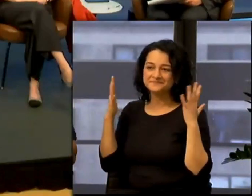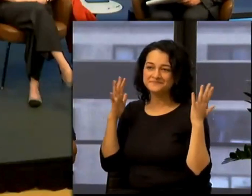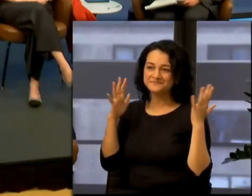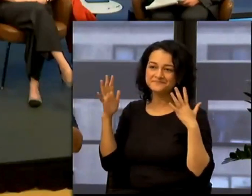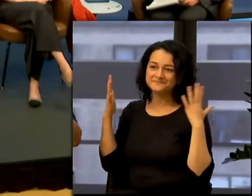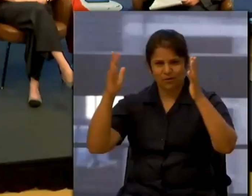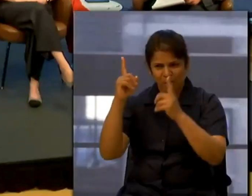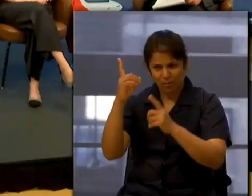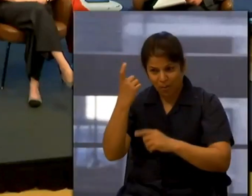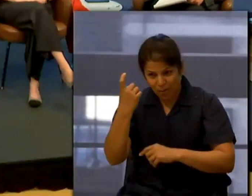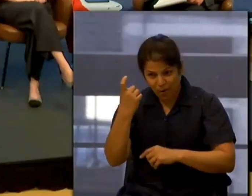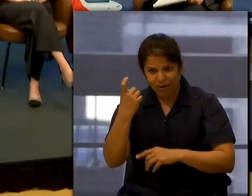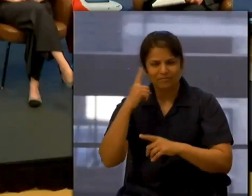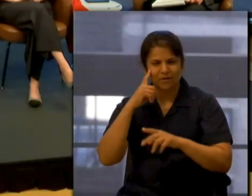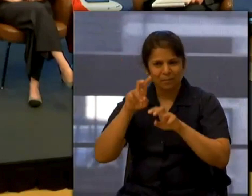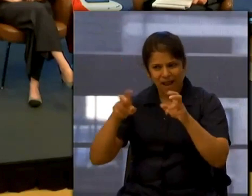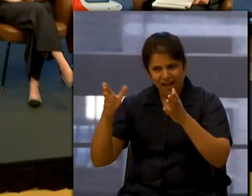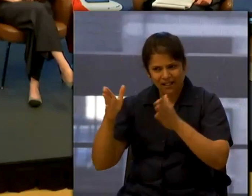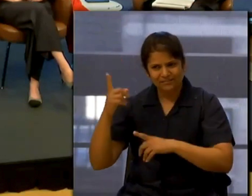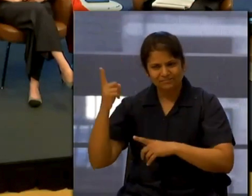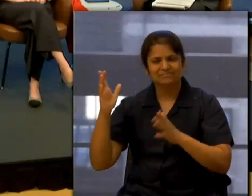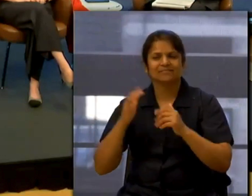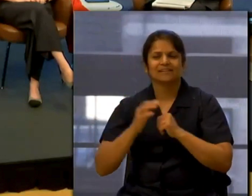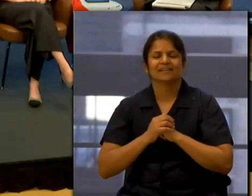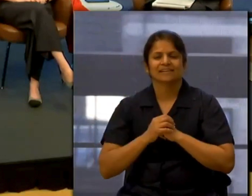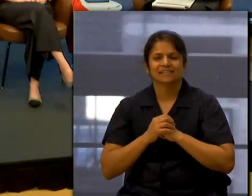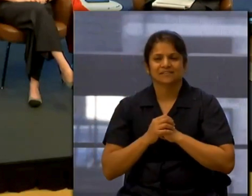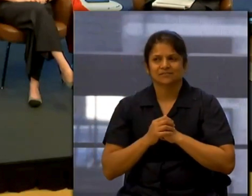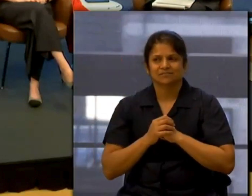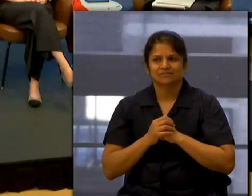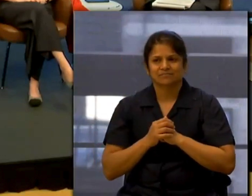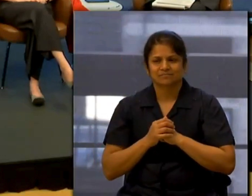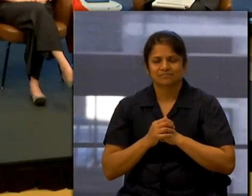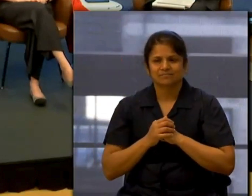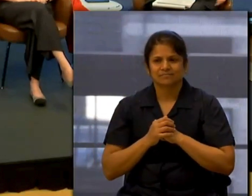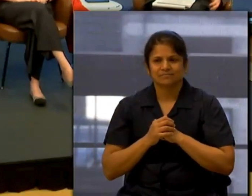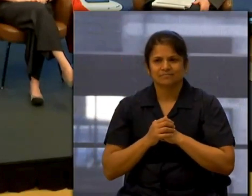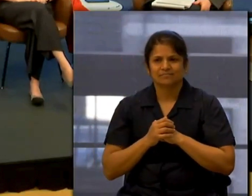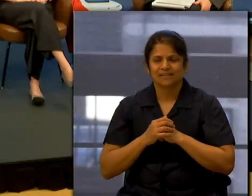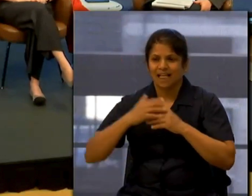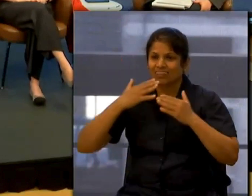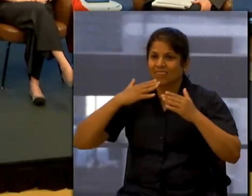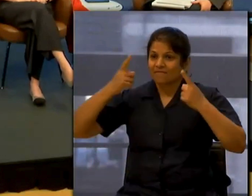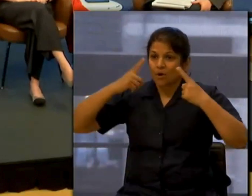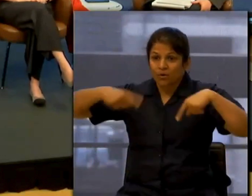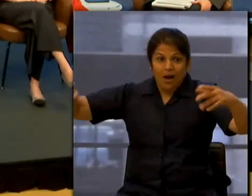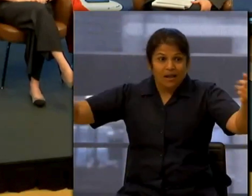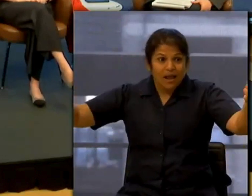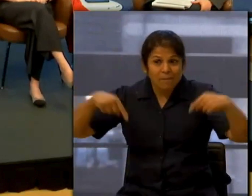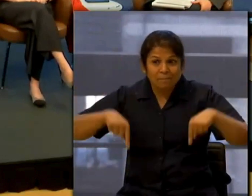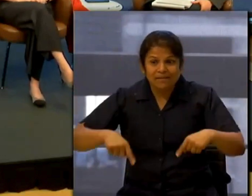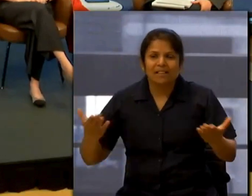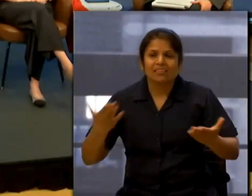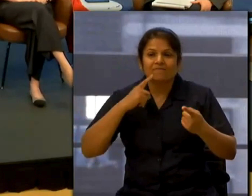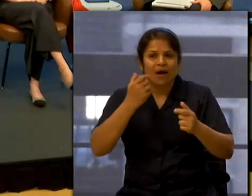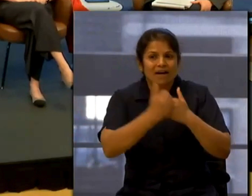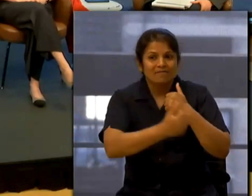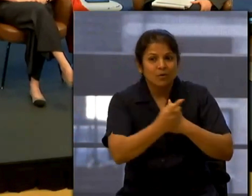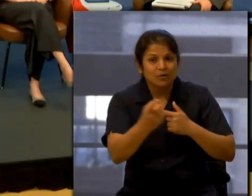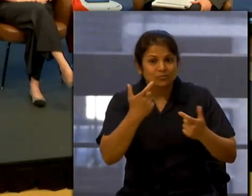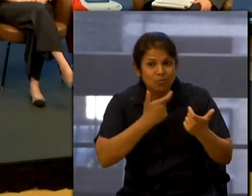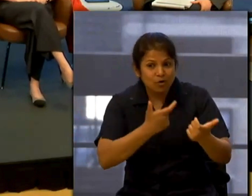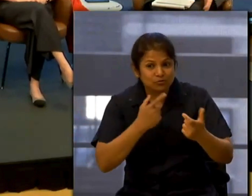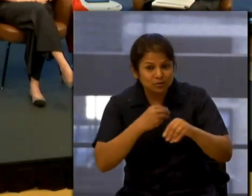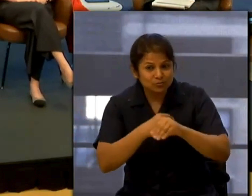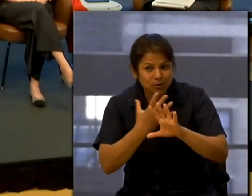round of applause, and thank you all for this great discussion. I want to thank you all for being here. Thank the folks who have live streamed in with us today.